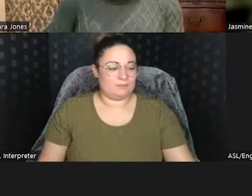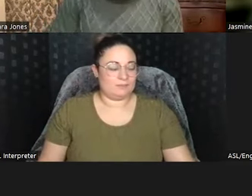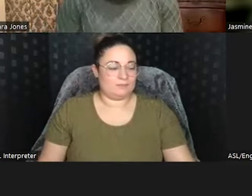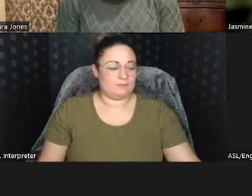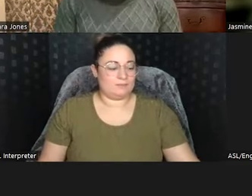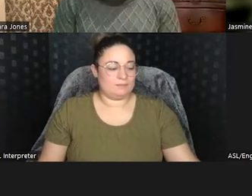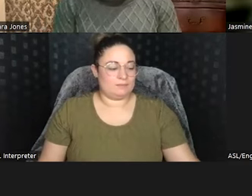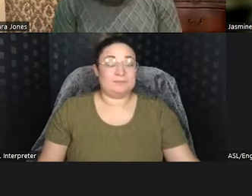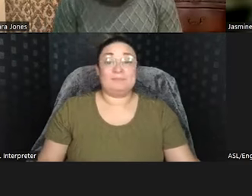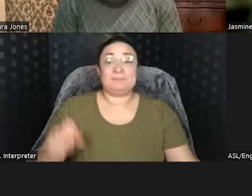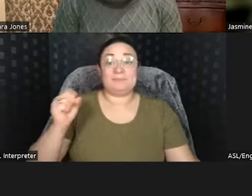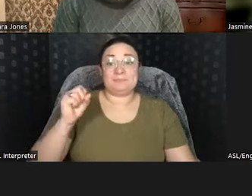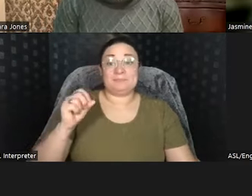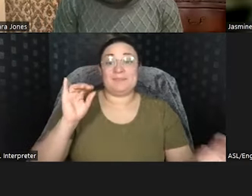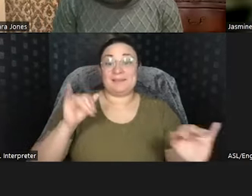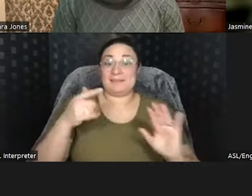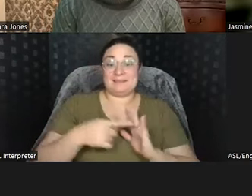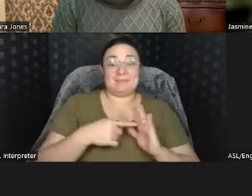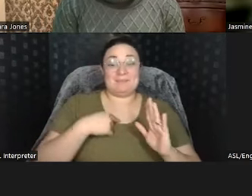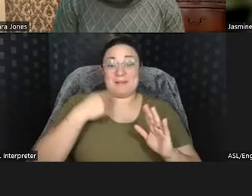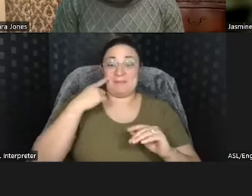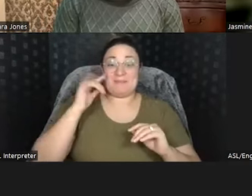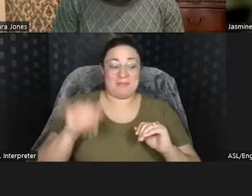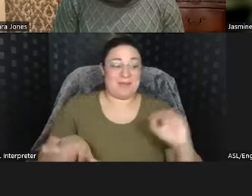Yes, this is what I get paid to do.